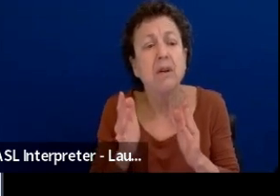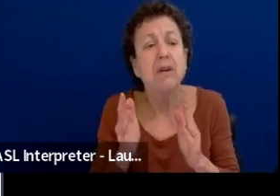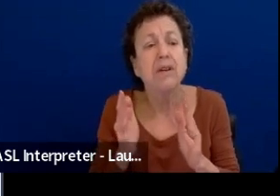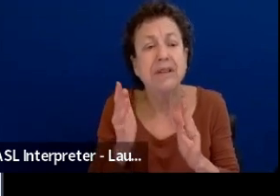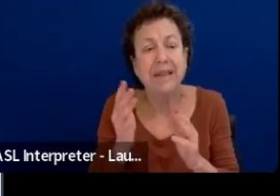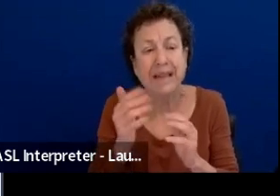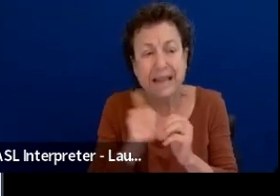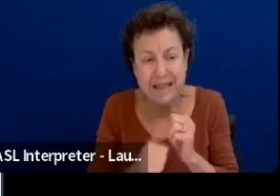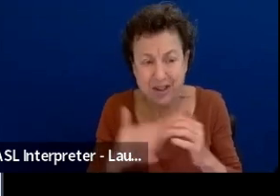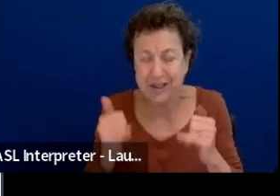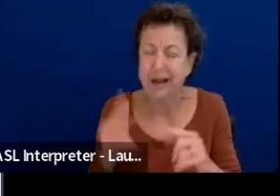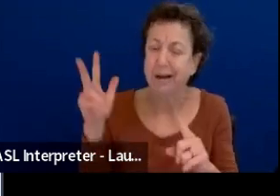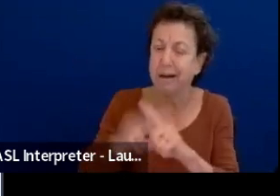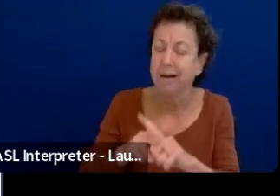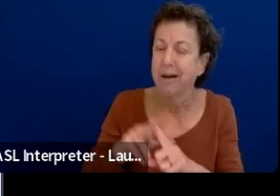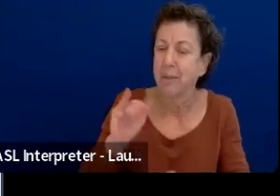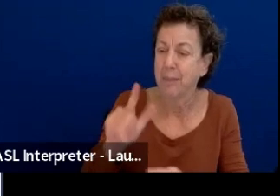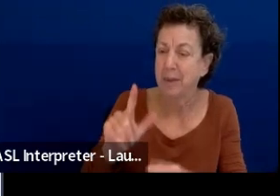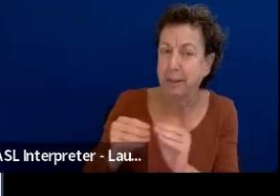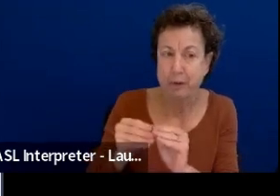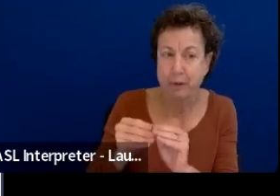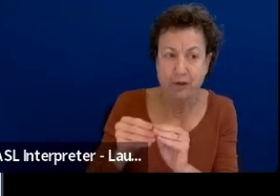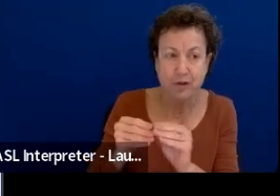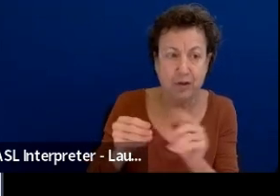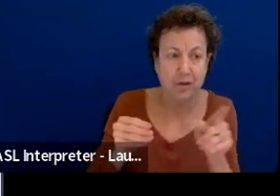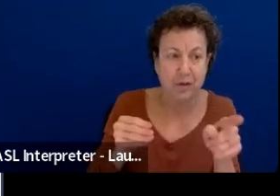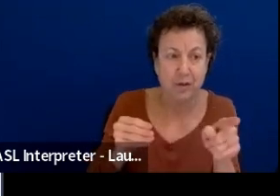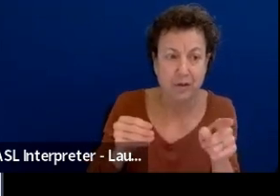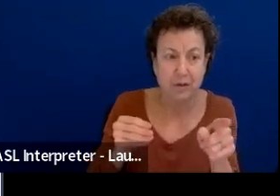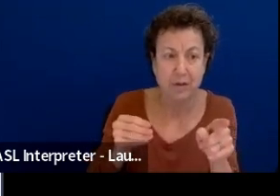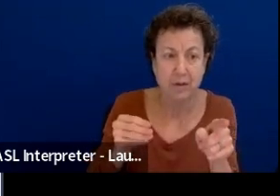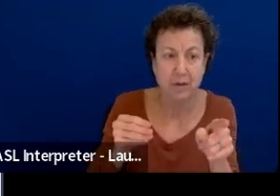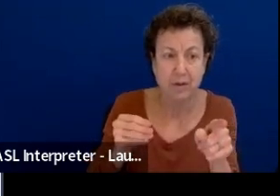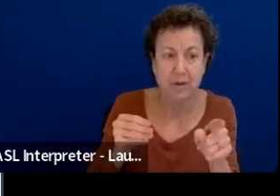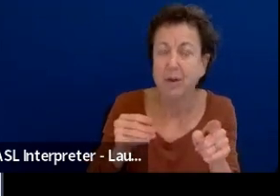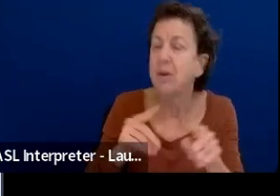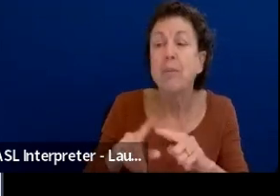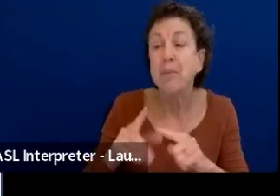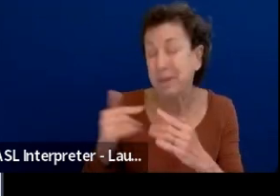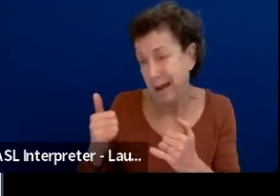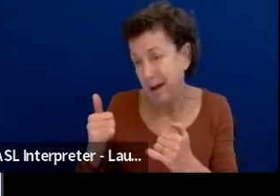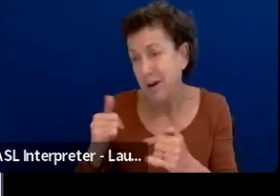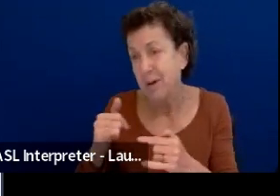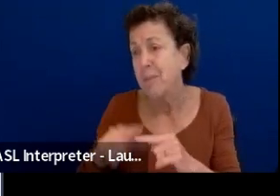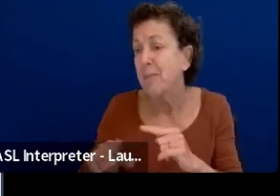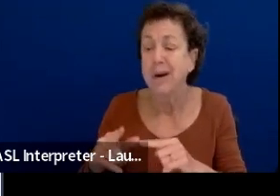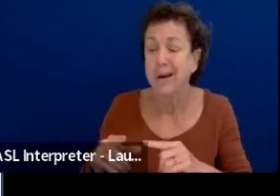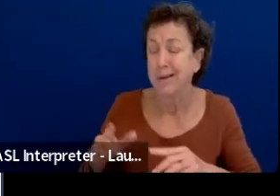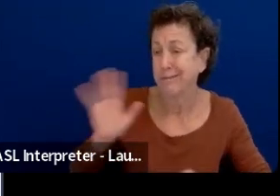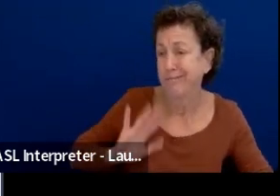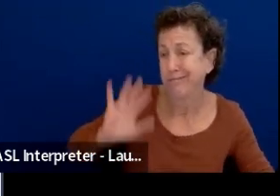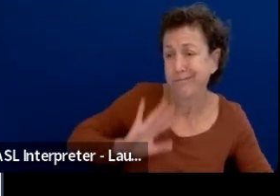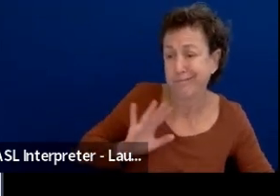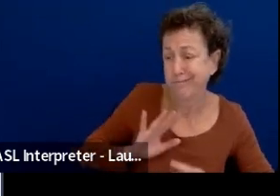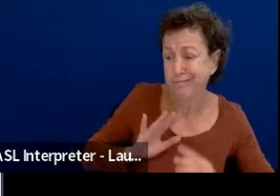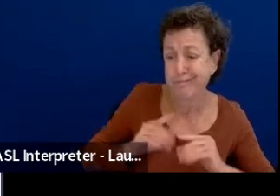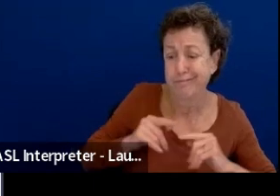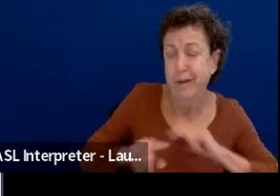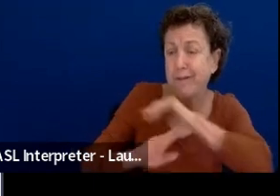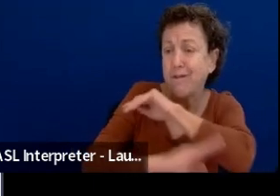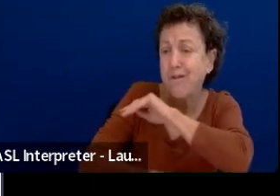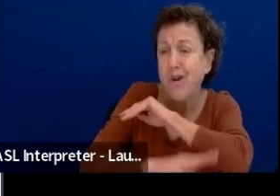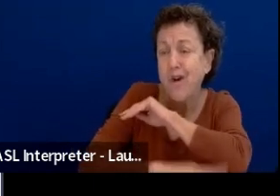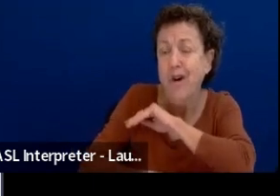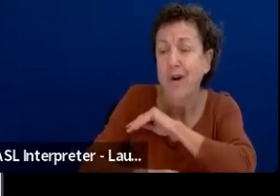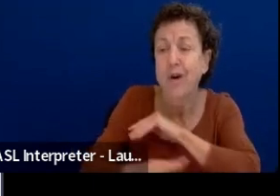bill numbers assigned to them. But when we're just starting out, we don't even have that. We just have